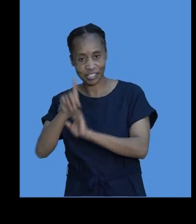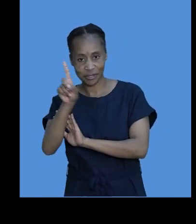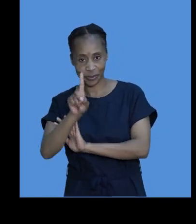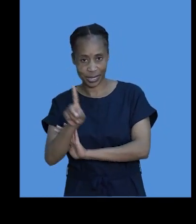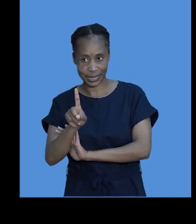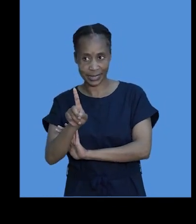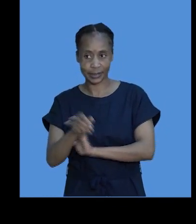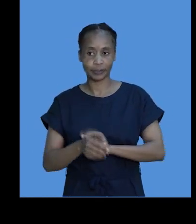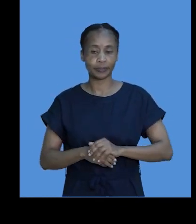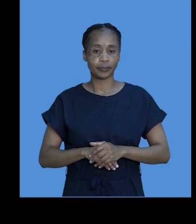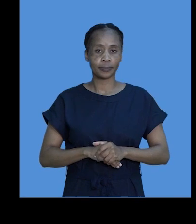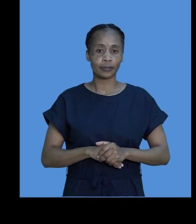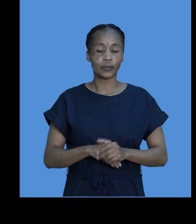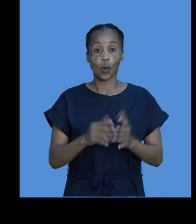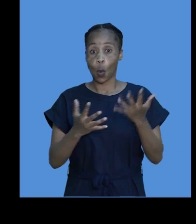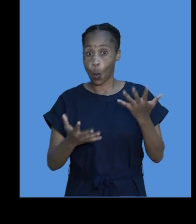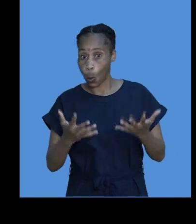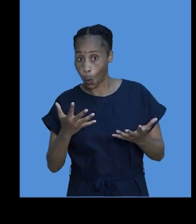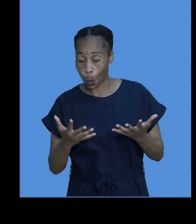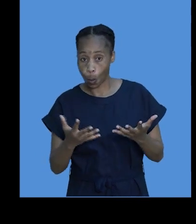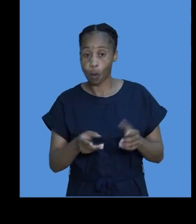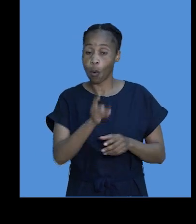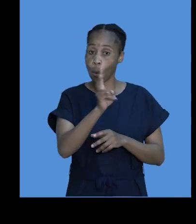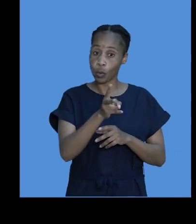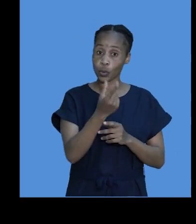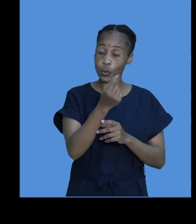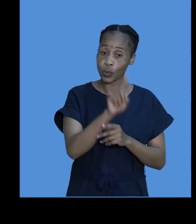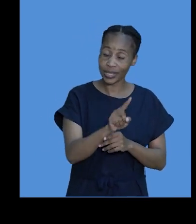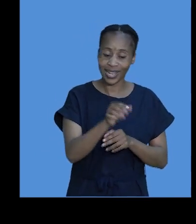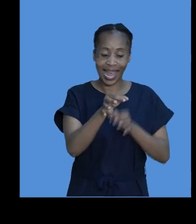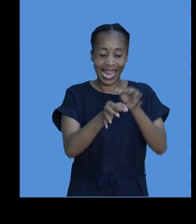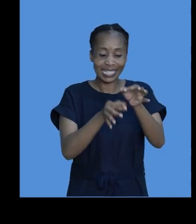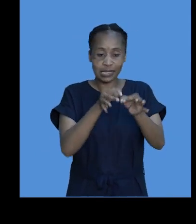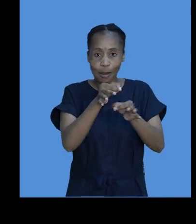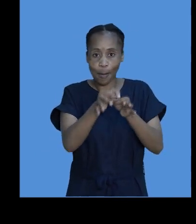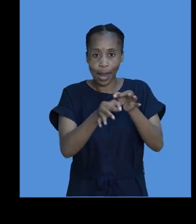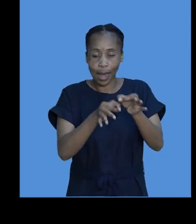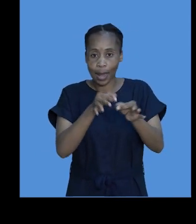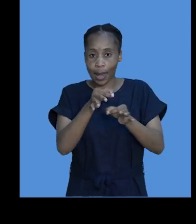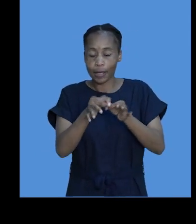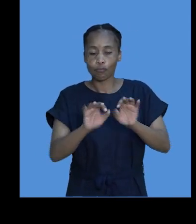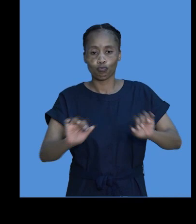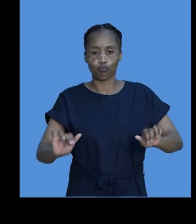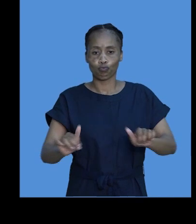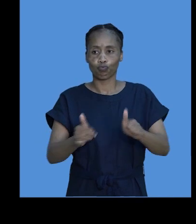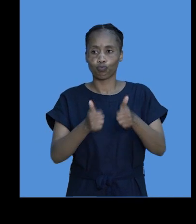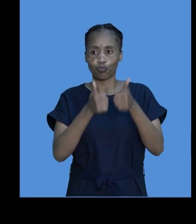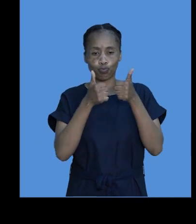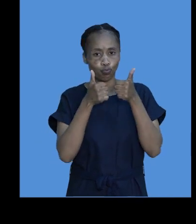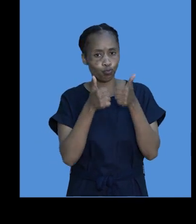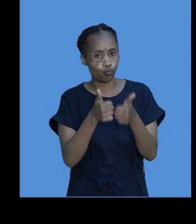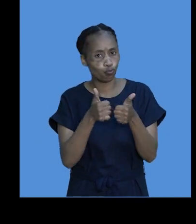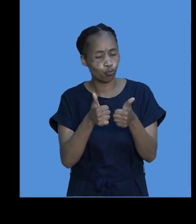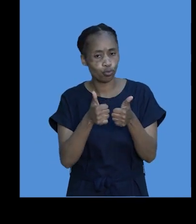and the negatives there. Or you can also explain the good